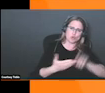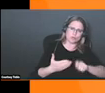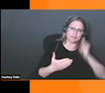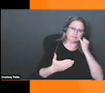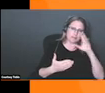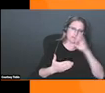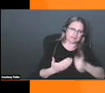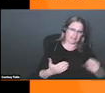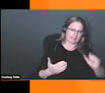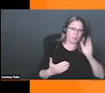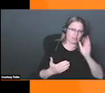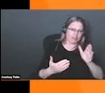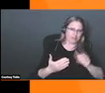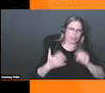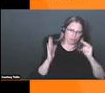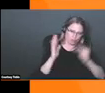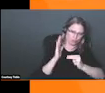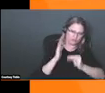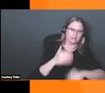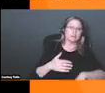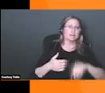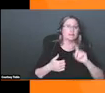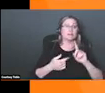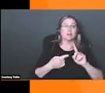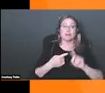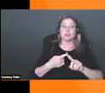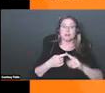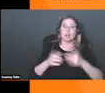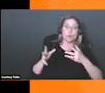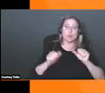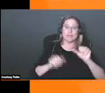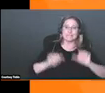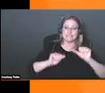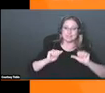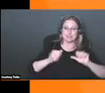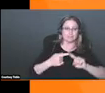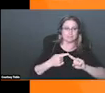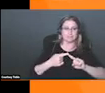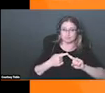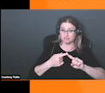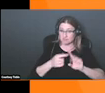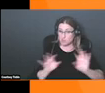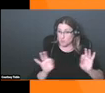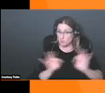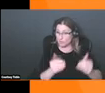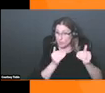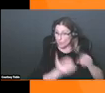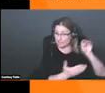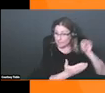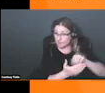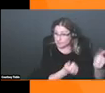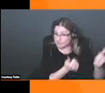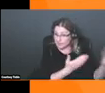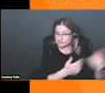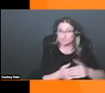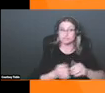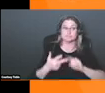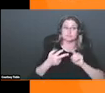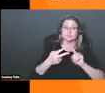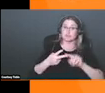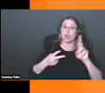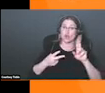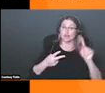anything. The quick assessment, is it worth your while? RTM, read the